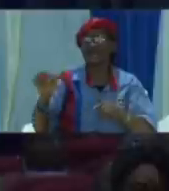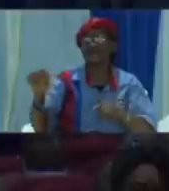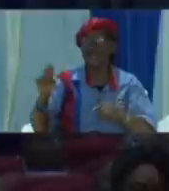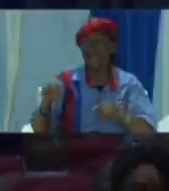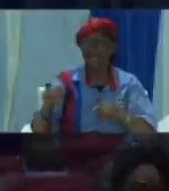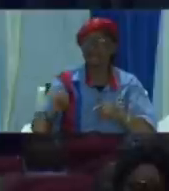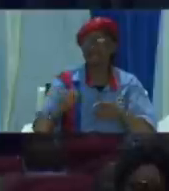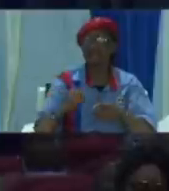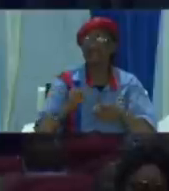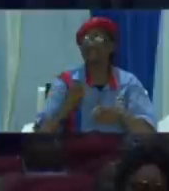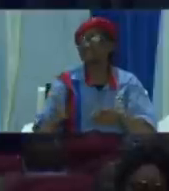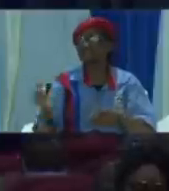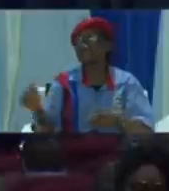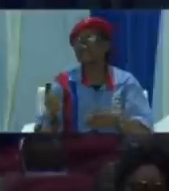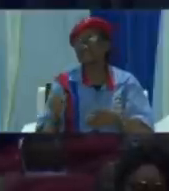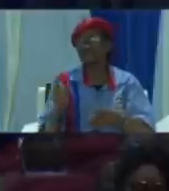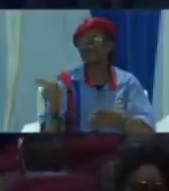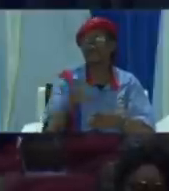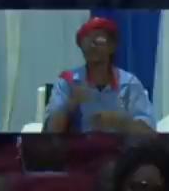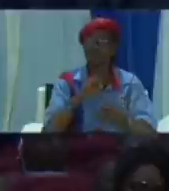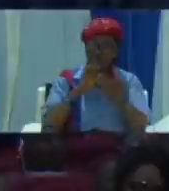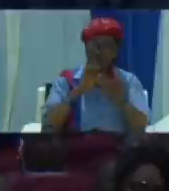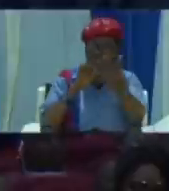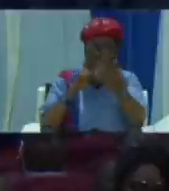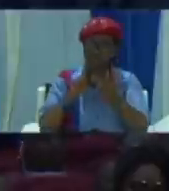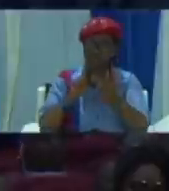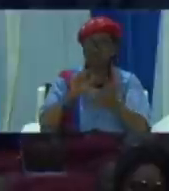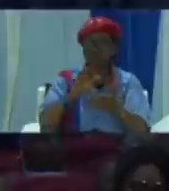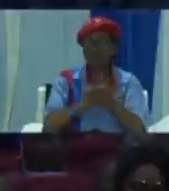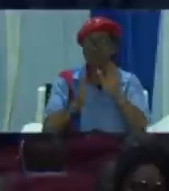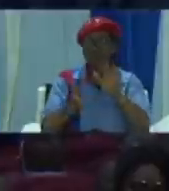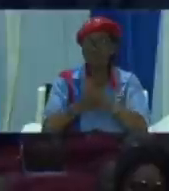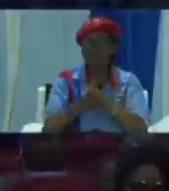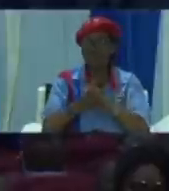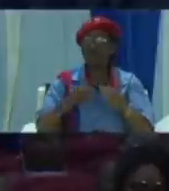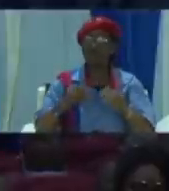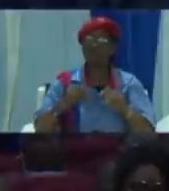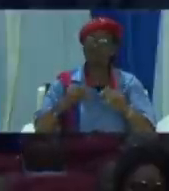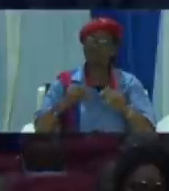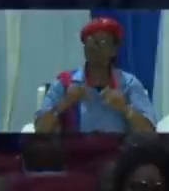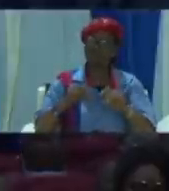hope to become. Well,